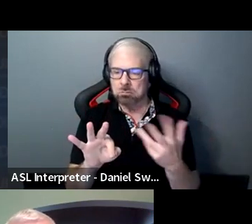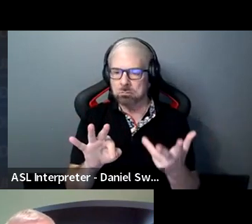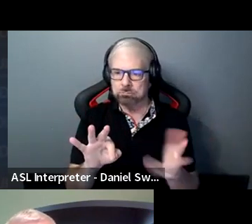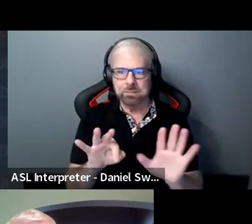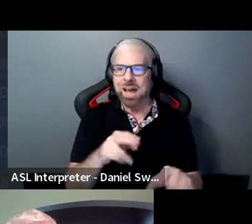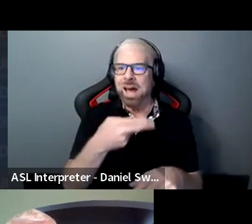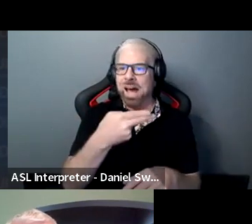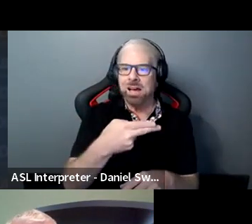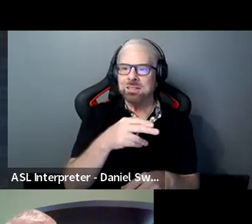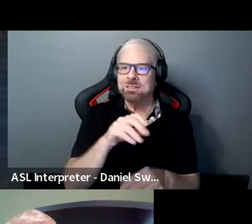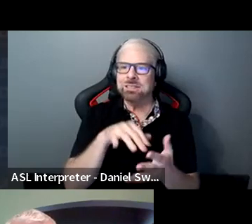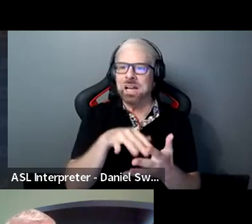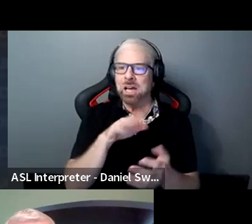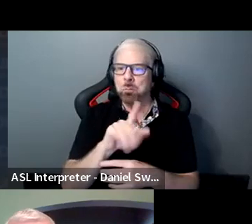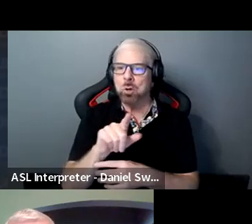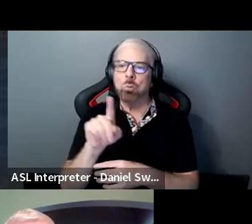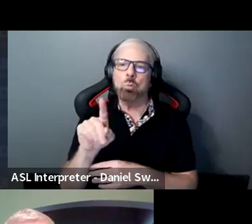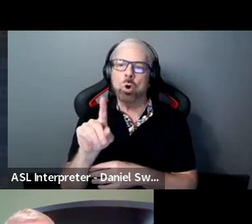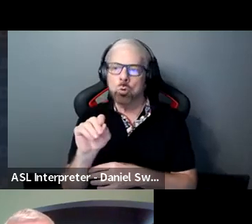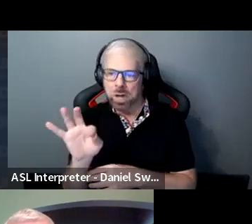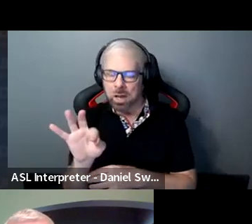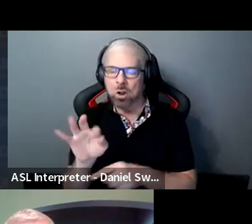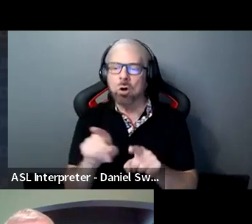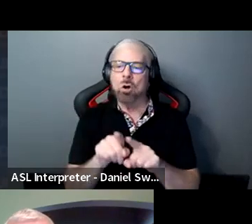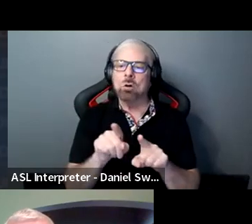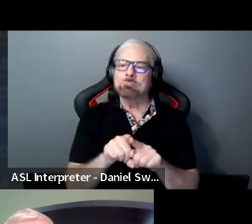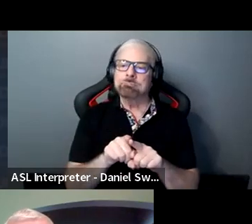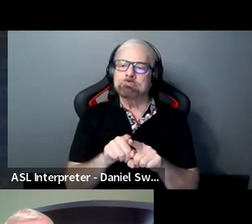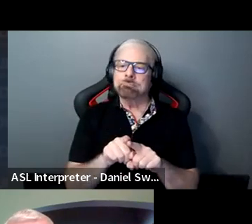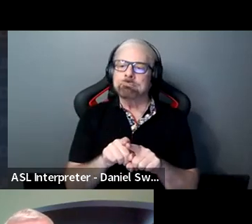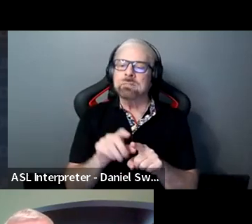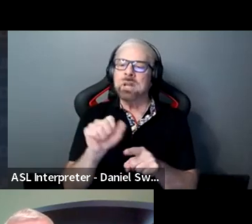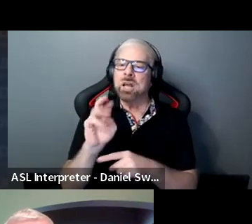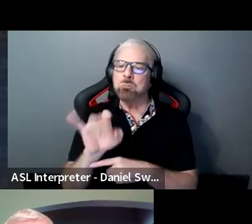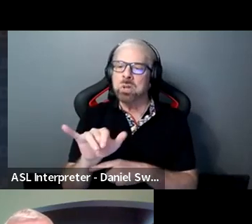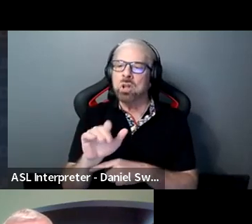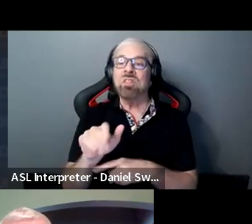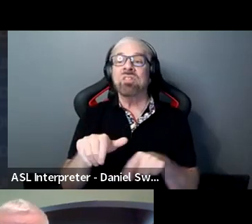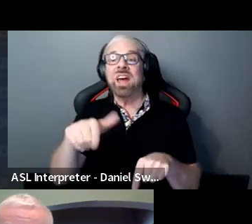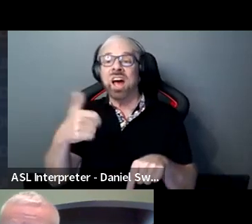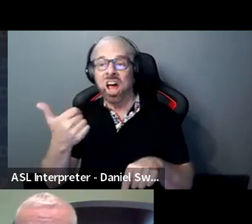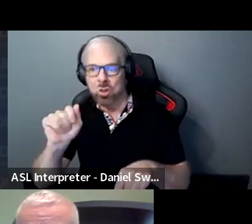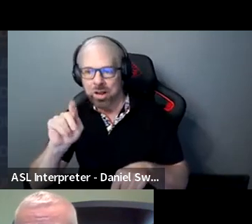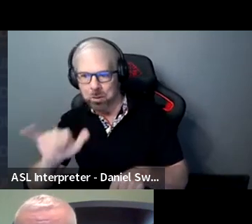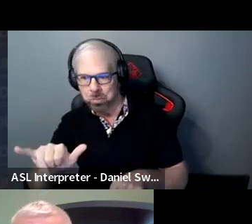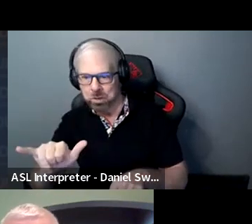Study Bill, 109. And also, as Amy, the other Amy,